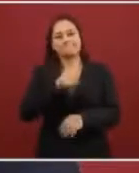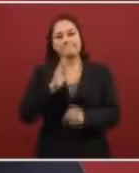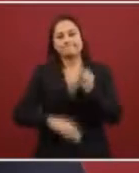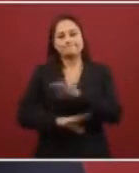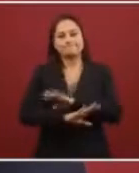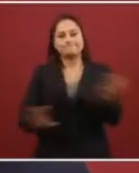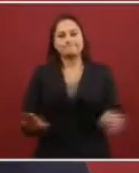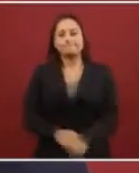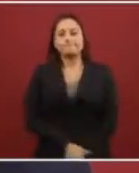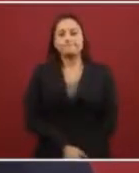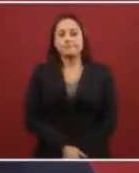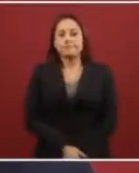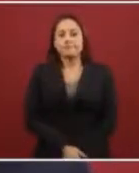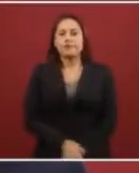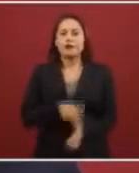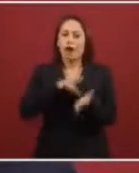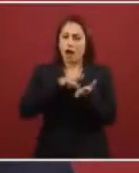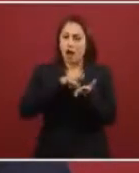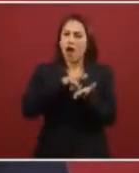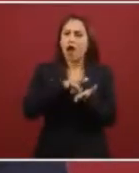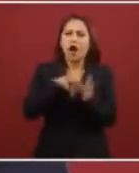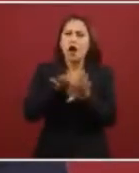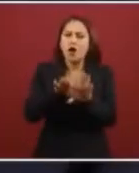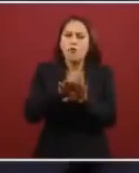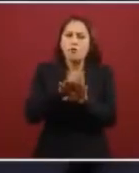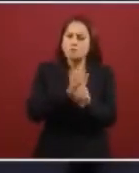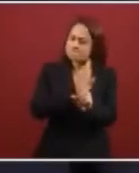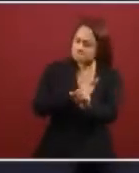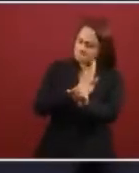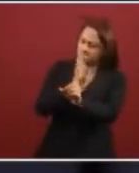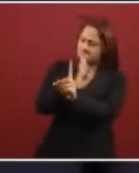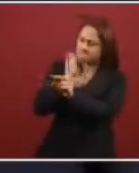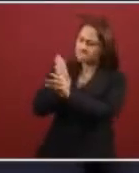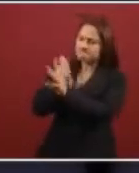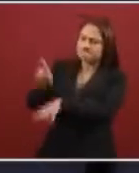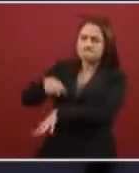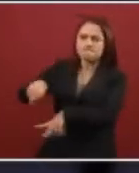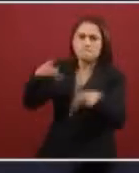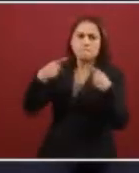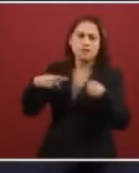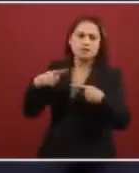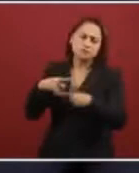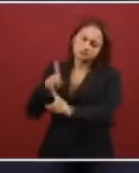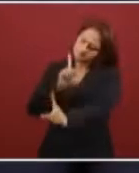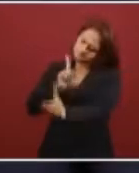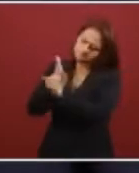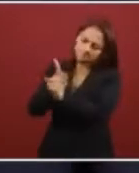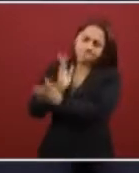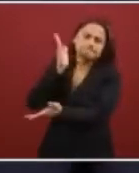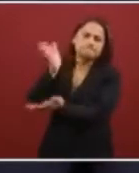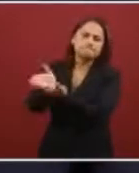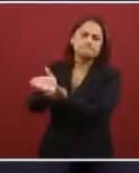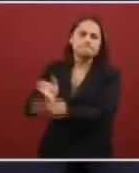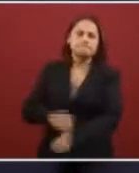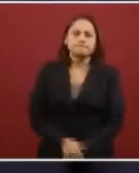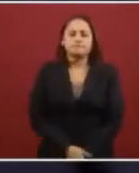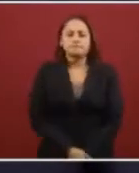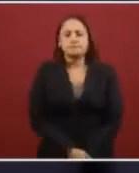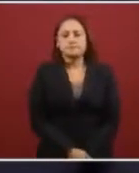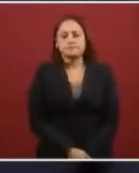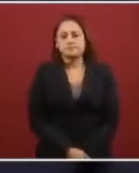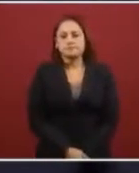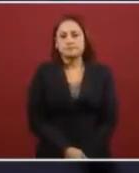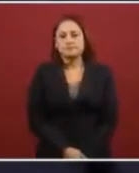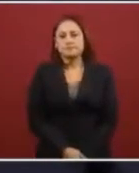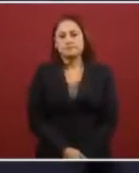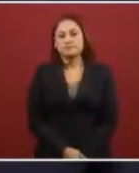getting your el apoyo portion va a ser directo. From the people's money. Si the money will go directly hay problema, to them. And if there's a problem, porque,